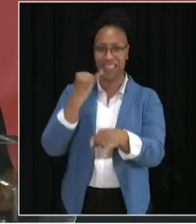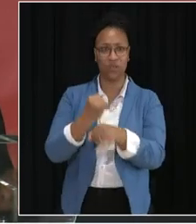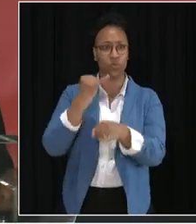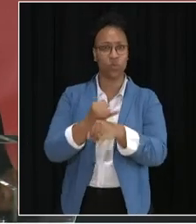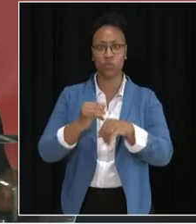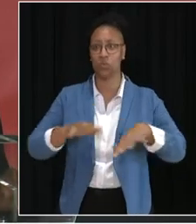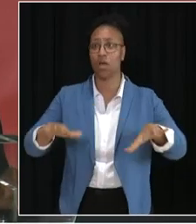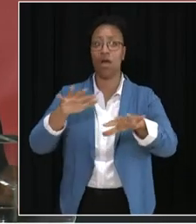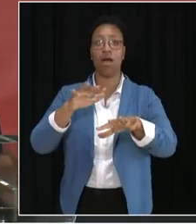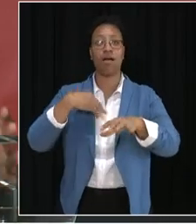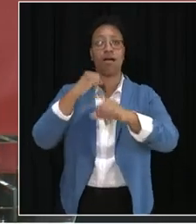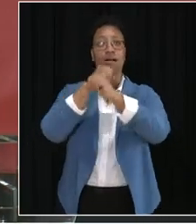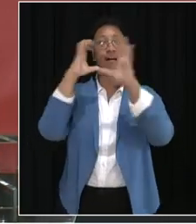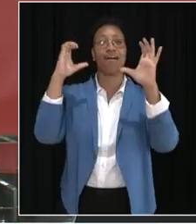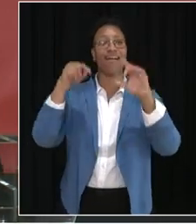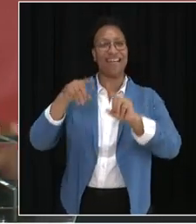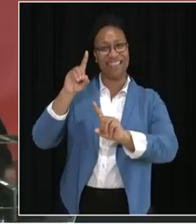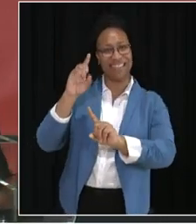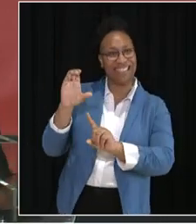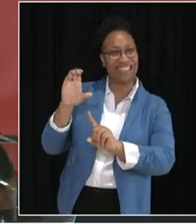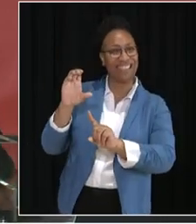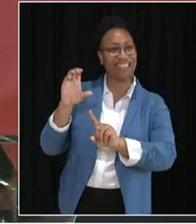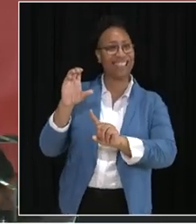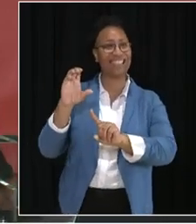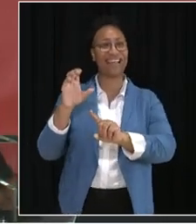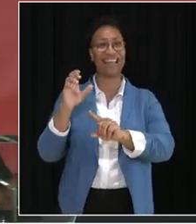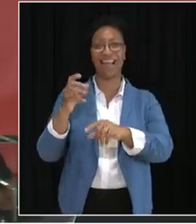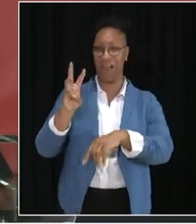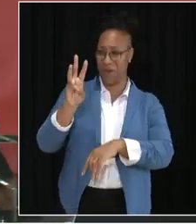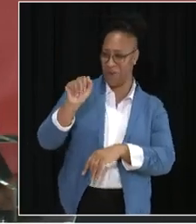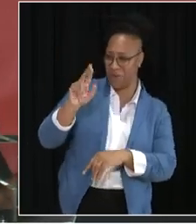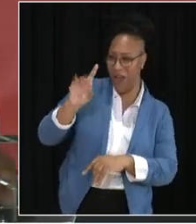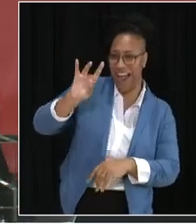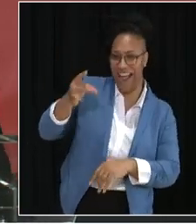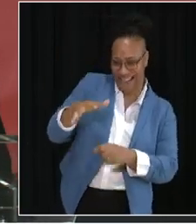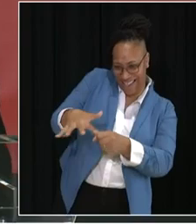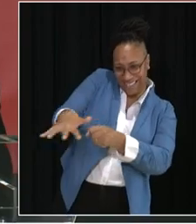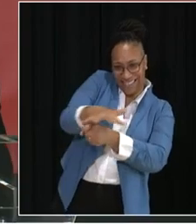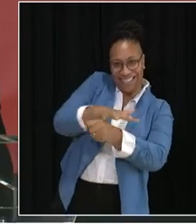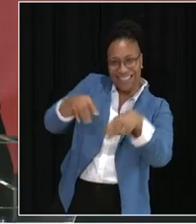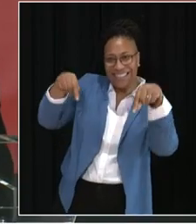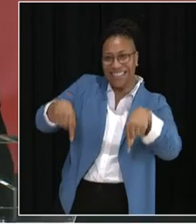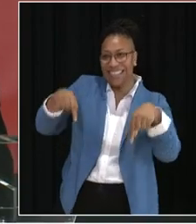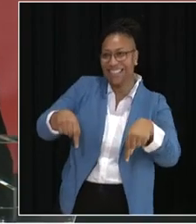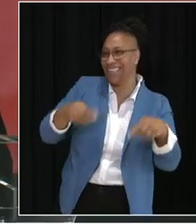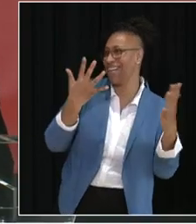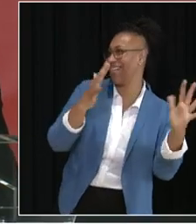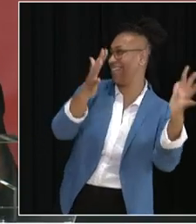D.C., it's right here in Ward 8. Give it a round of applause right here in Ward 8. Absolutely.